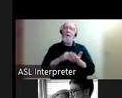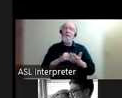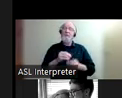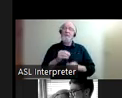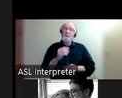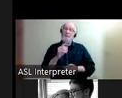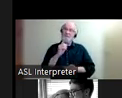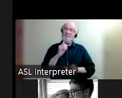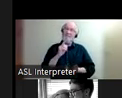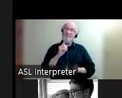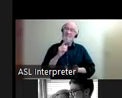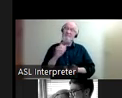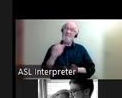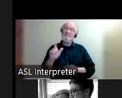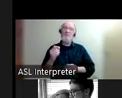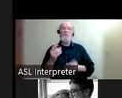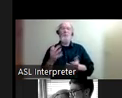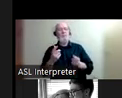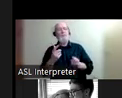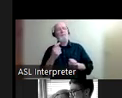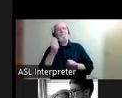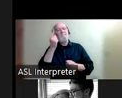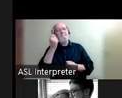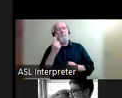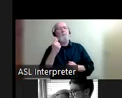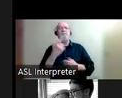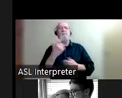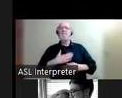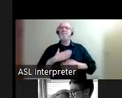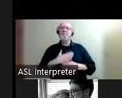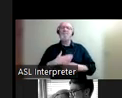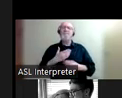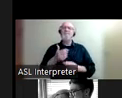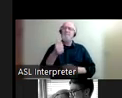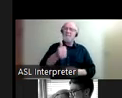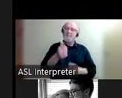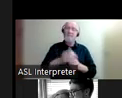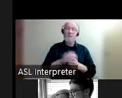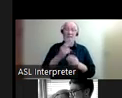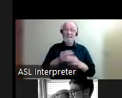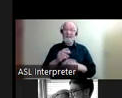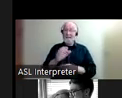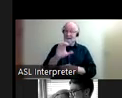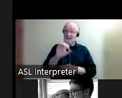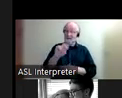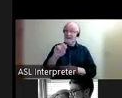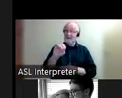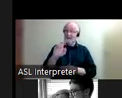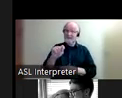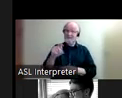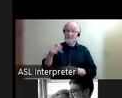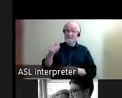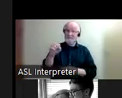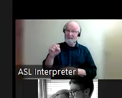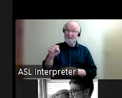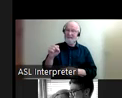appreciating, you know, our surroundings. So how the Connect Pass works is that